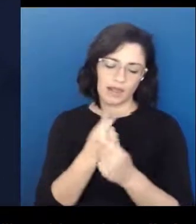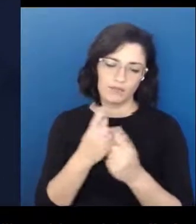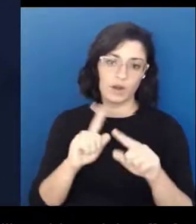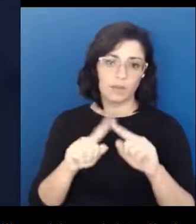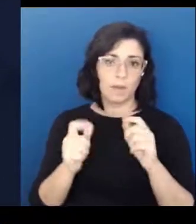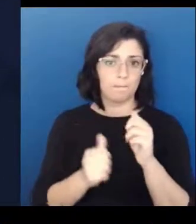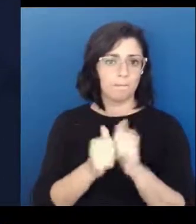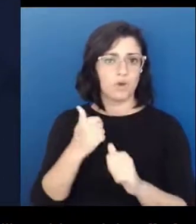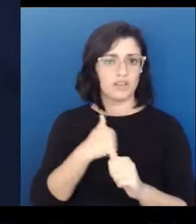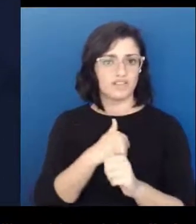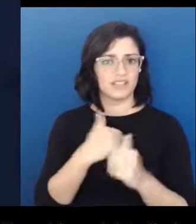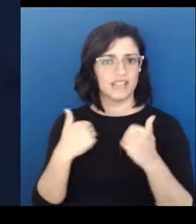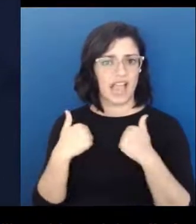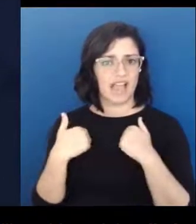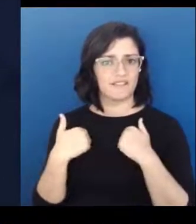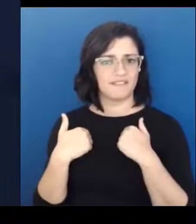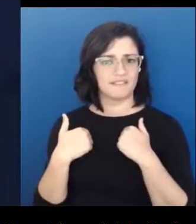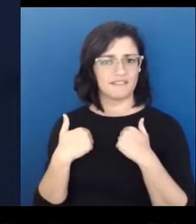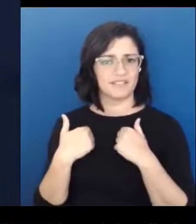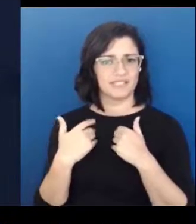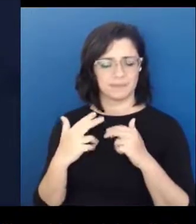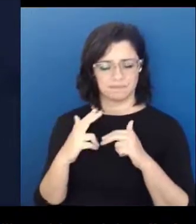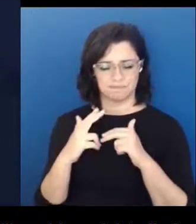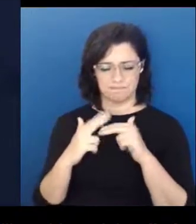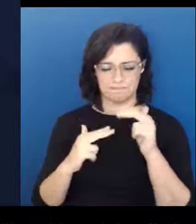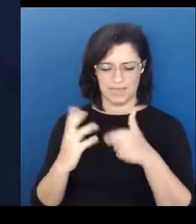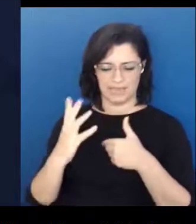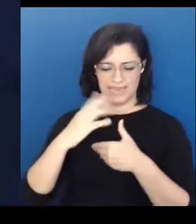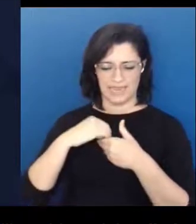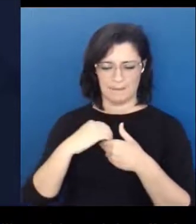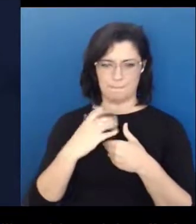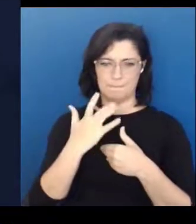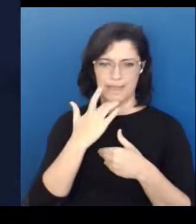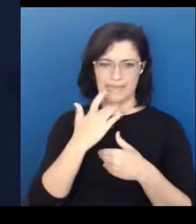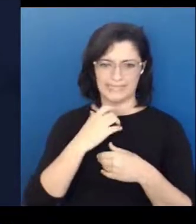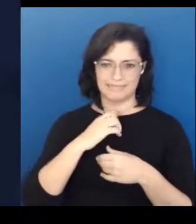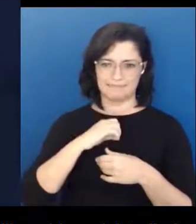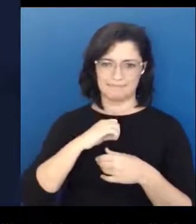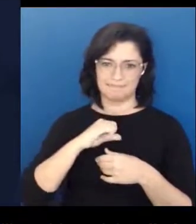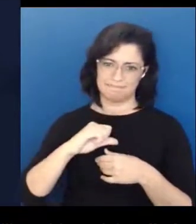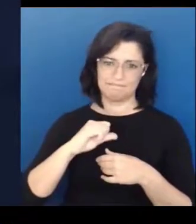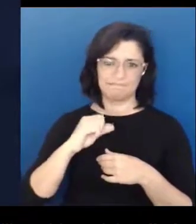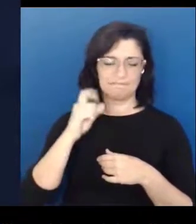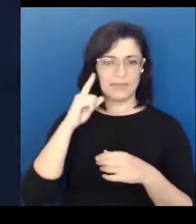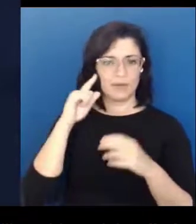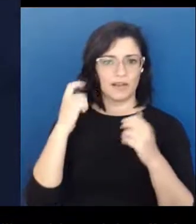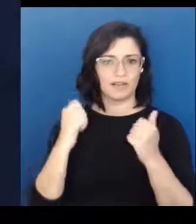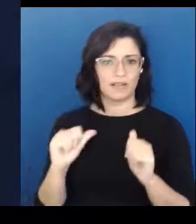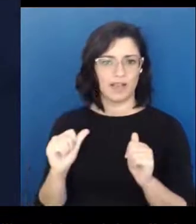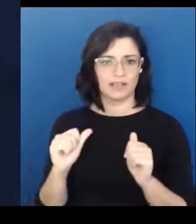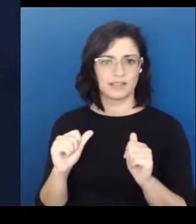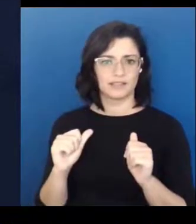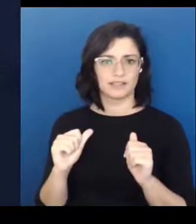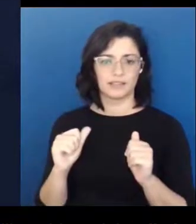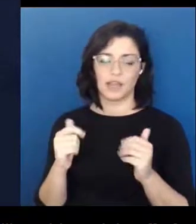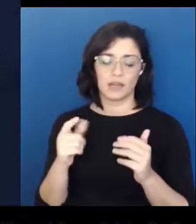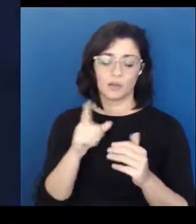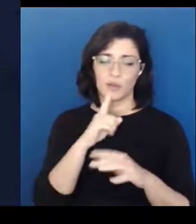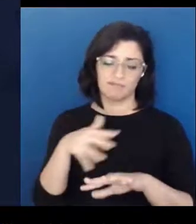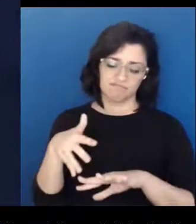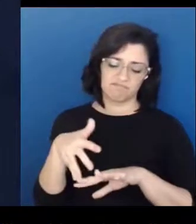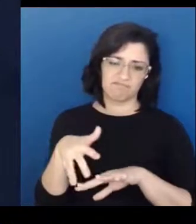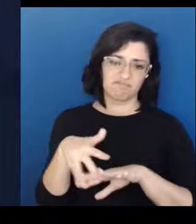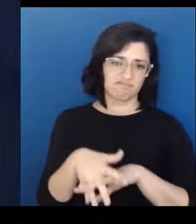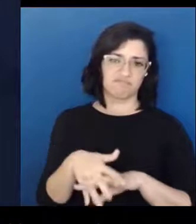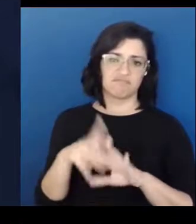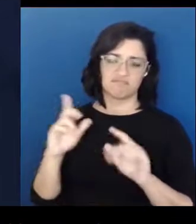built-in biases against hearing loss that go back centuries. And moving from negative